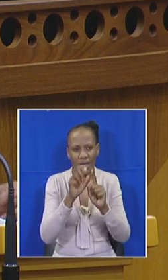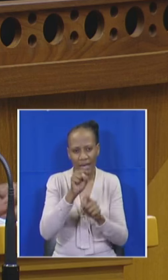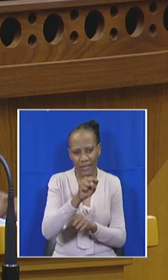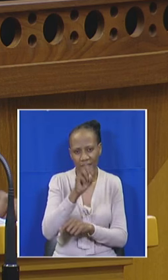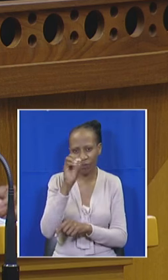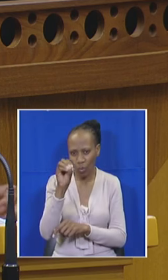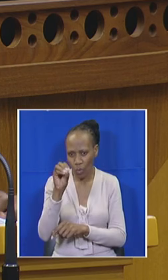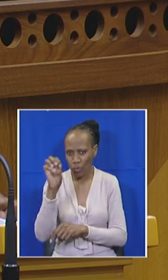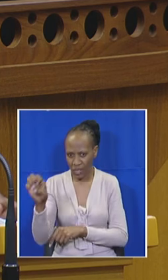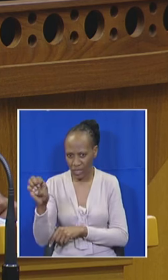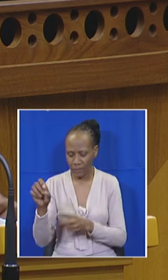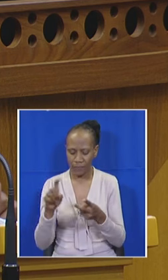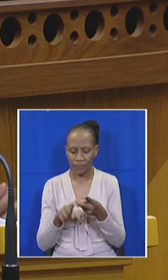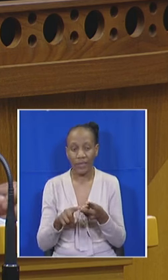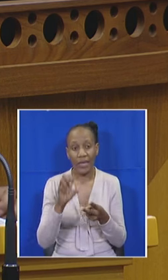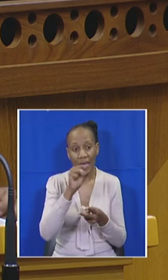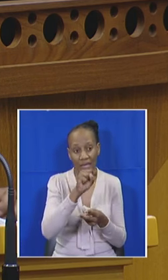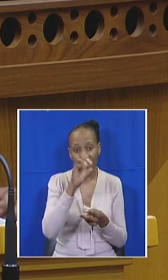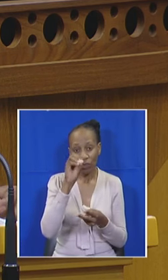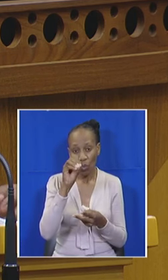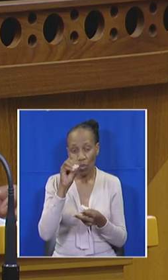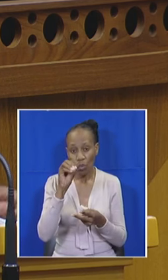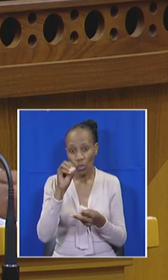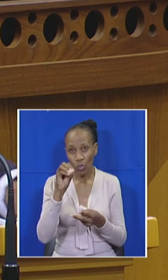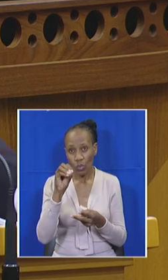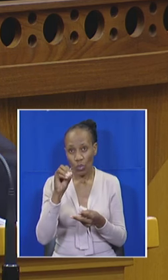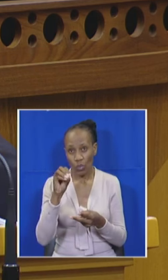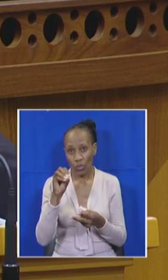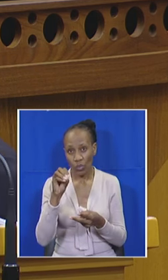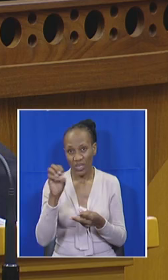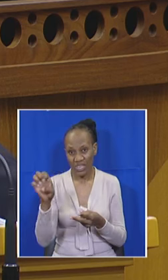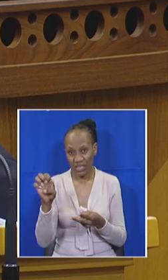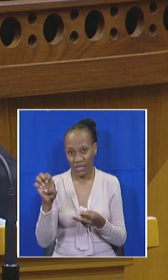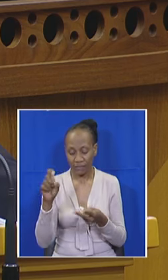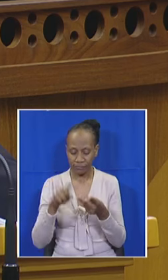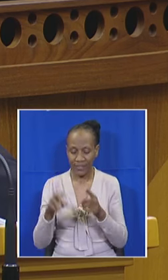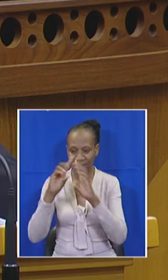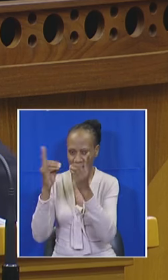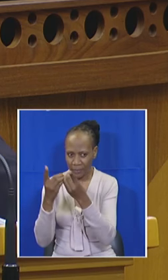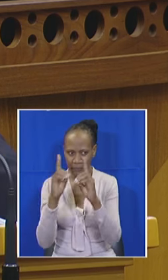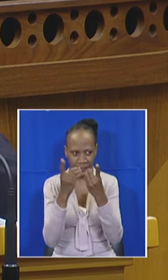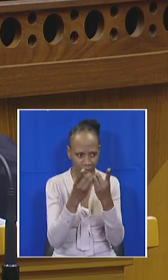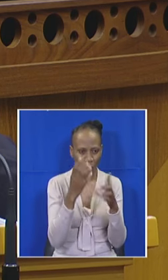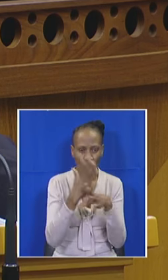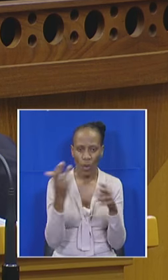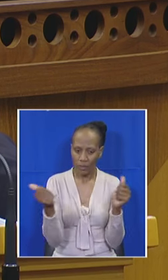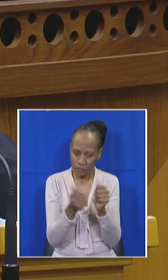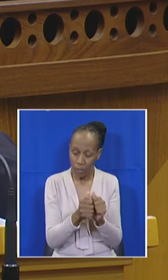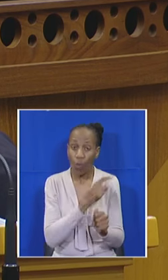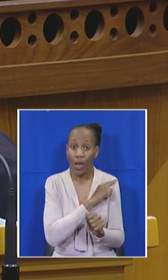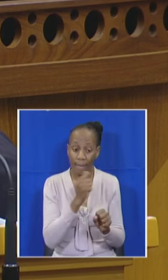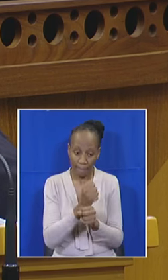and enterprises, as well as government departments, to ensure that